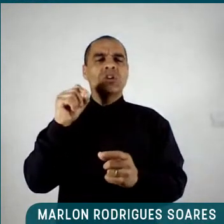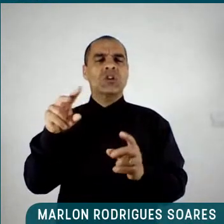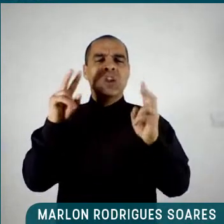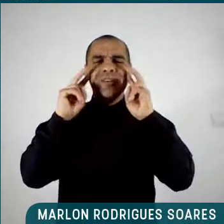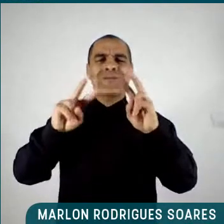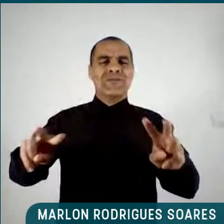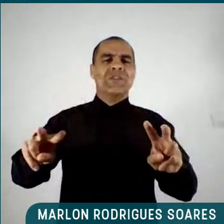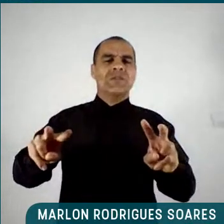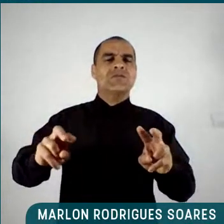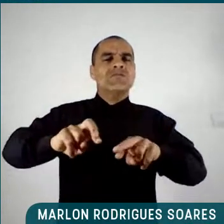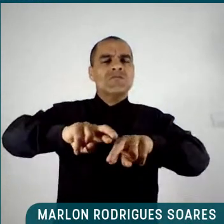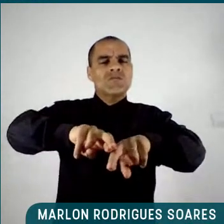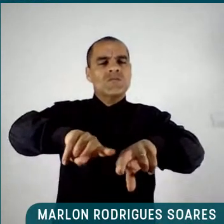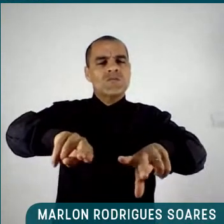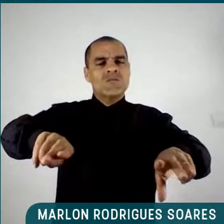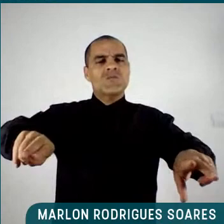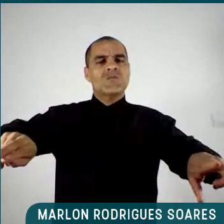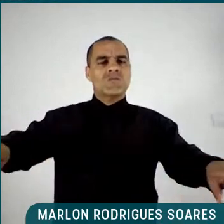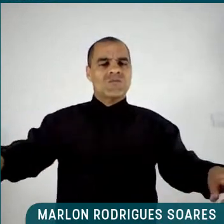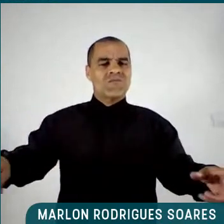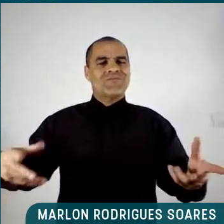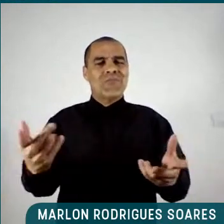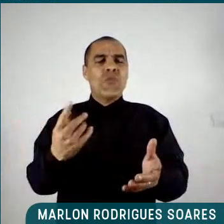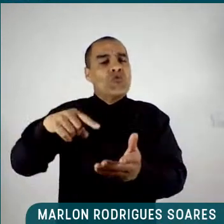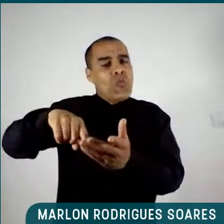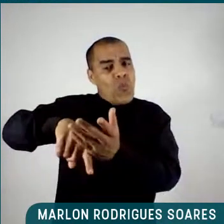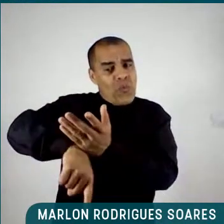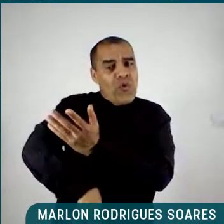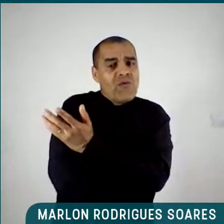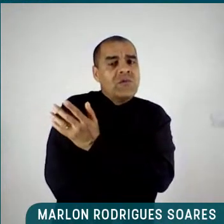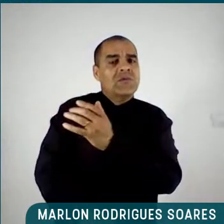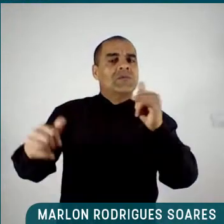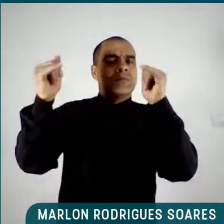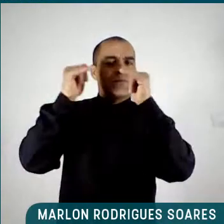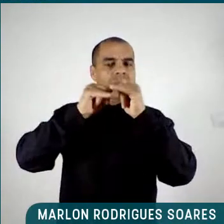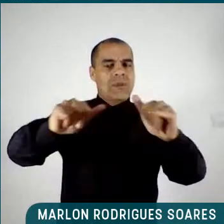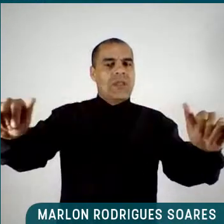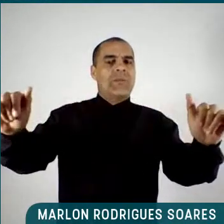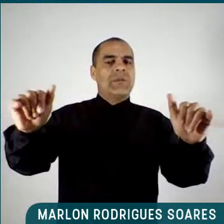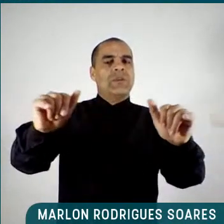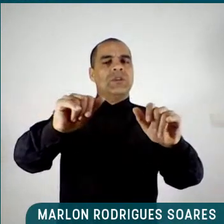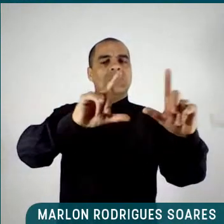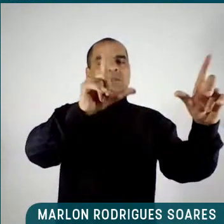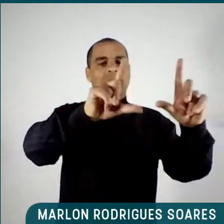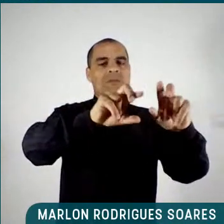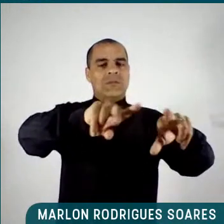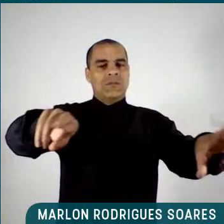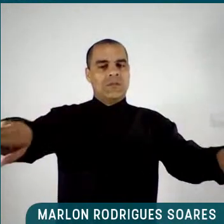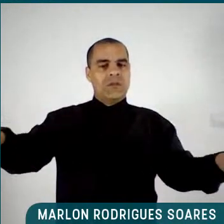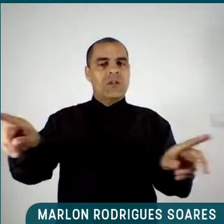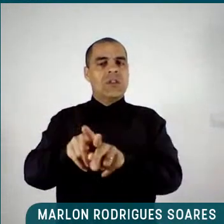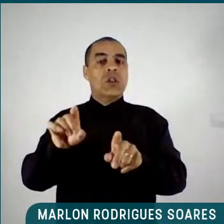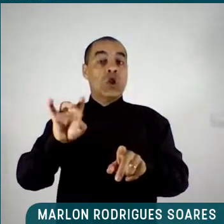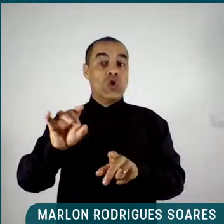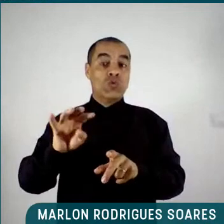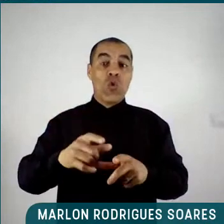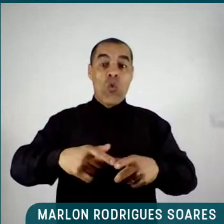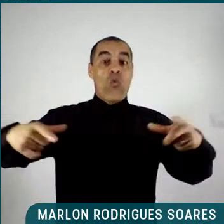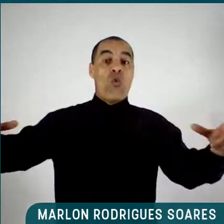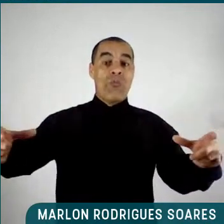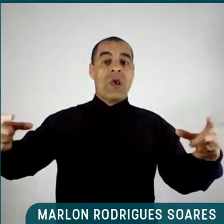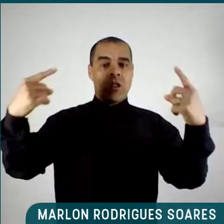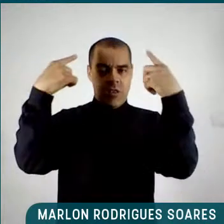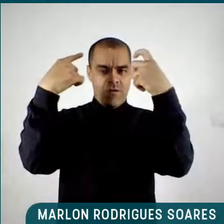about women's violence or violence against women, we already hear about that in the media.